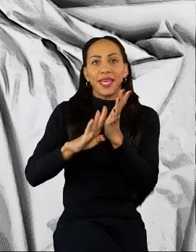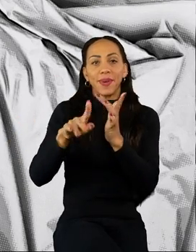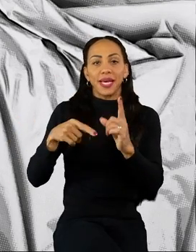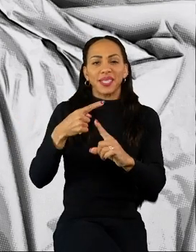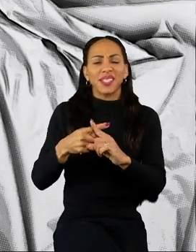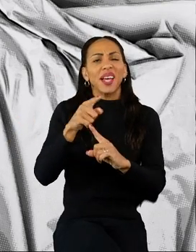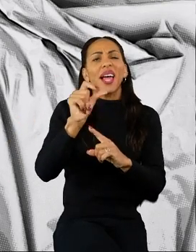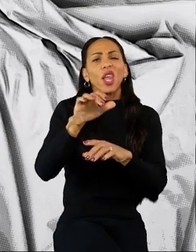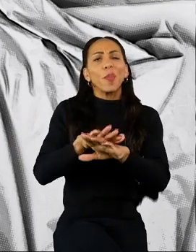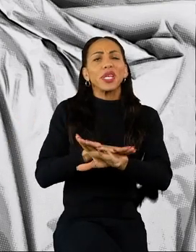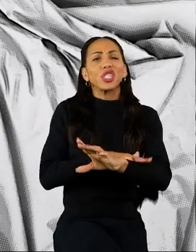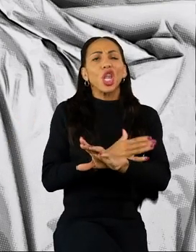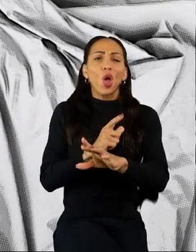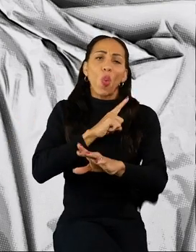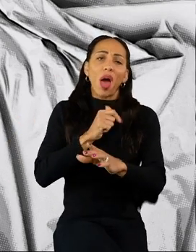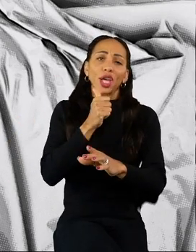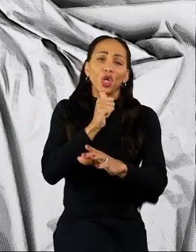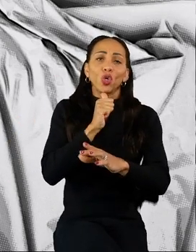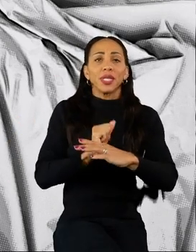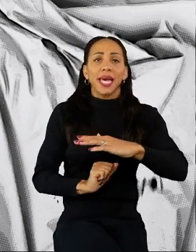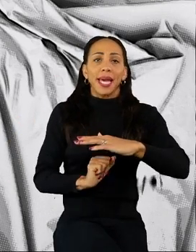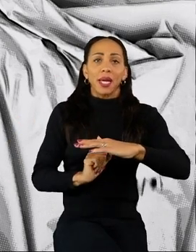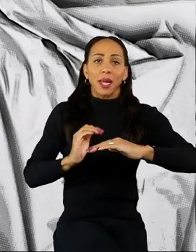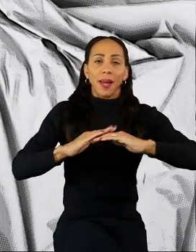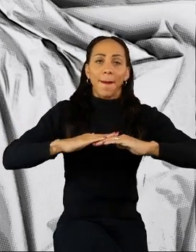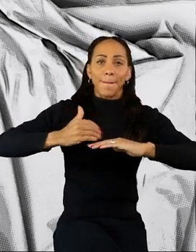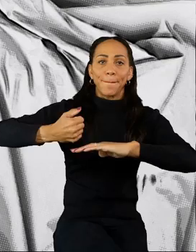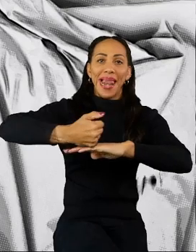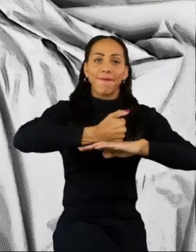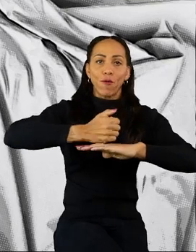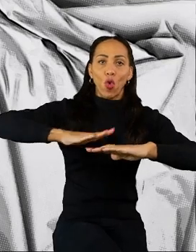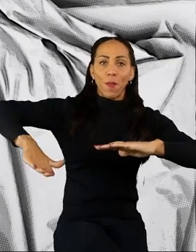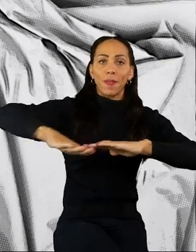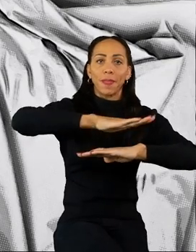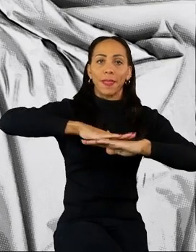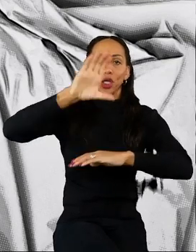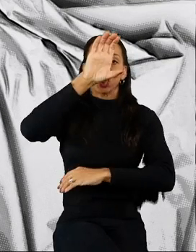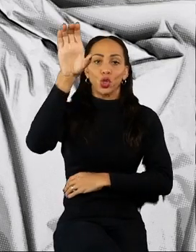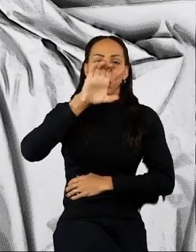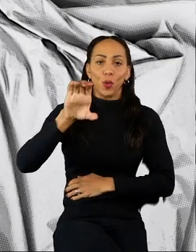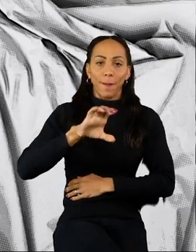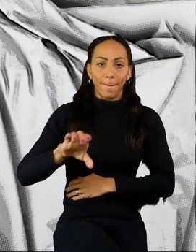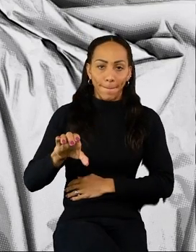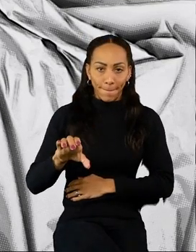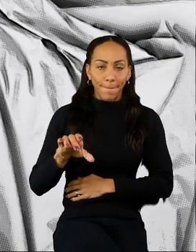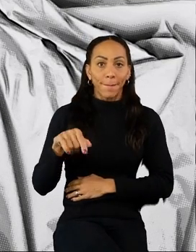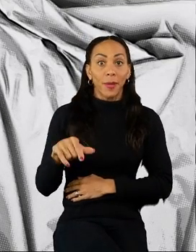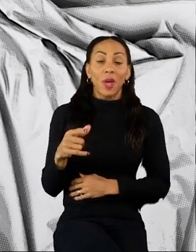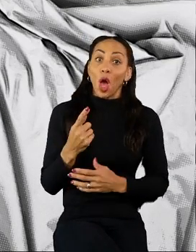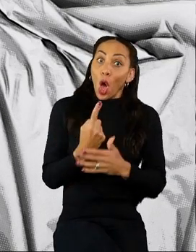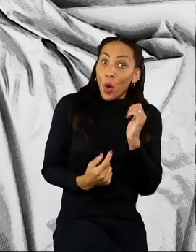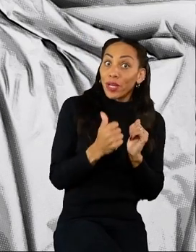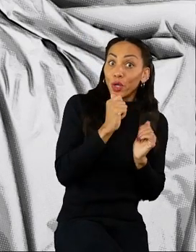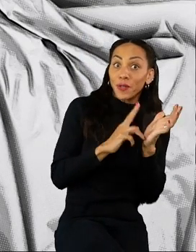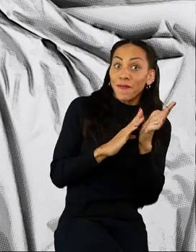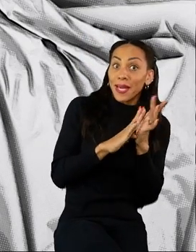Now it does appear to be a bit slow because we're running this through Zoom and all sorts of things. But when it runs normally through vMix, it's all very